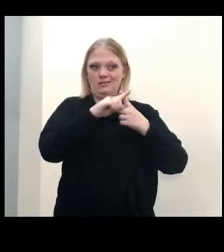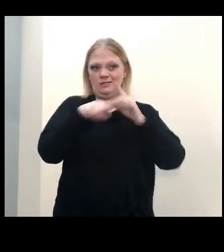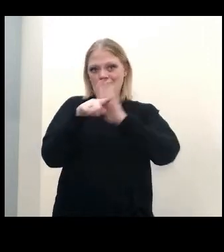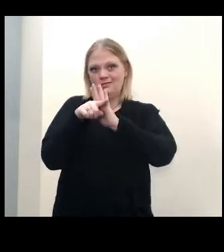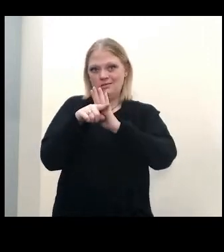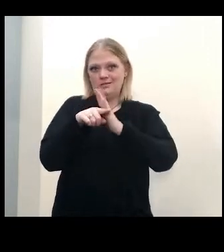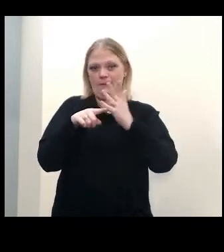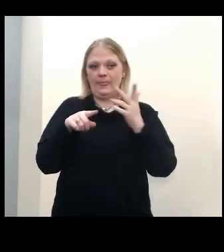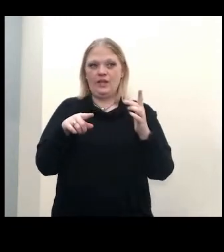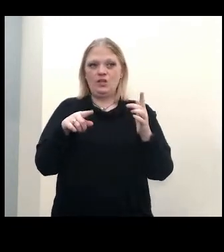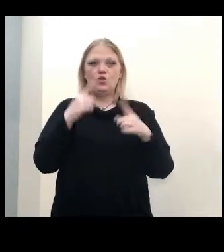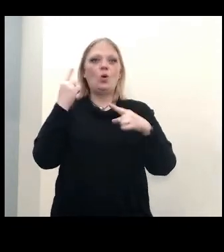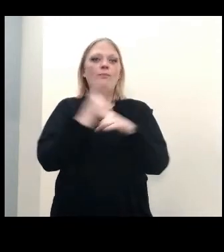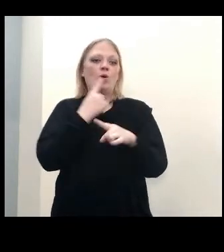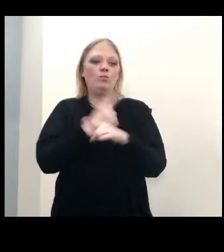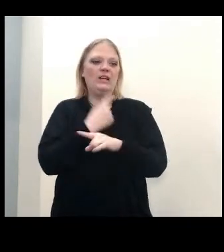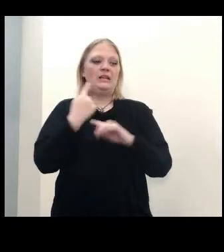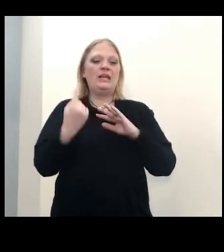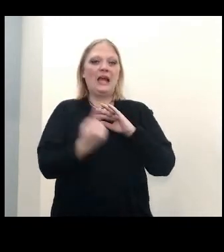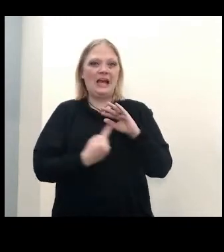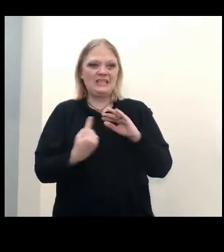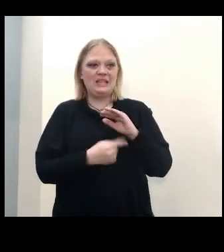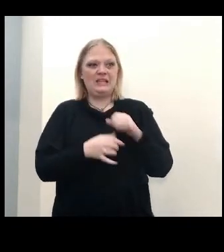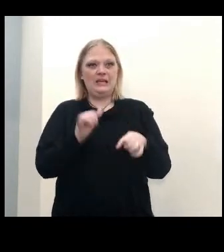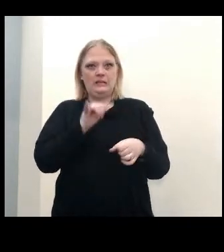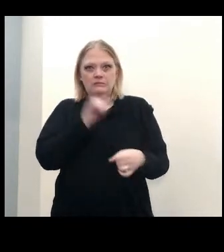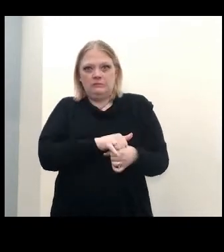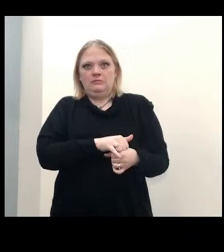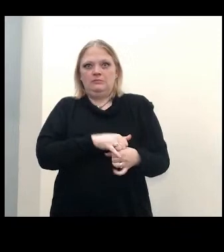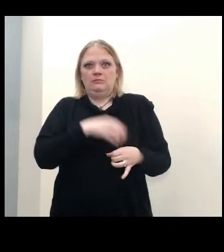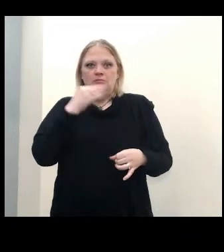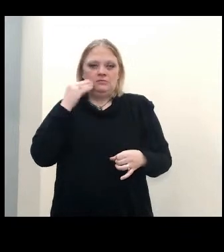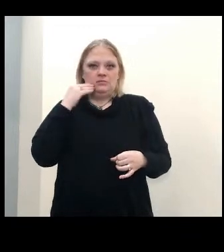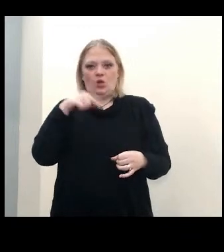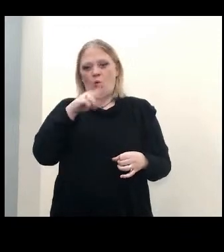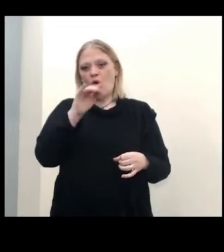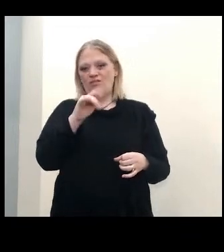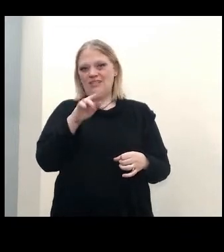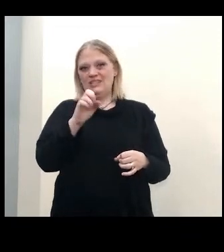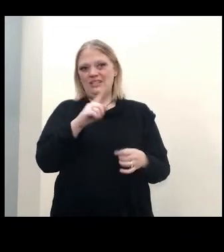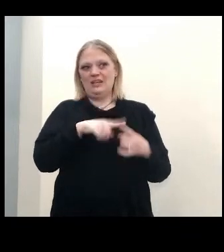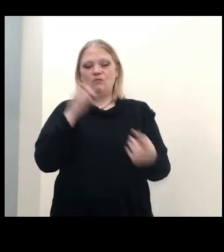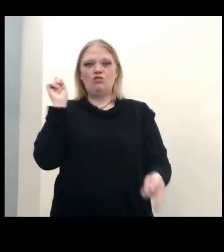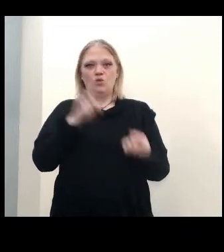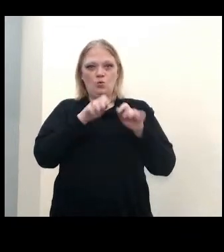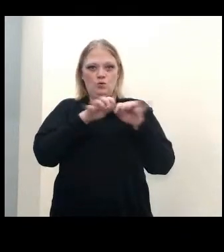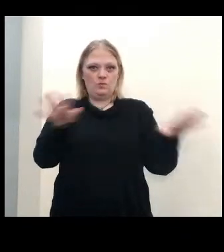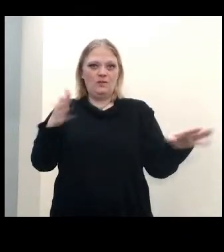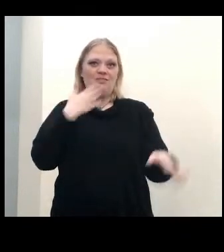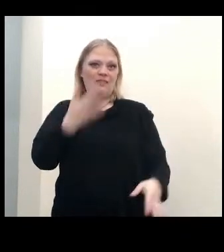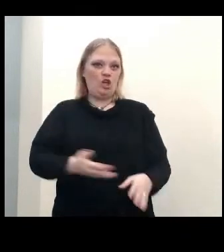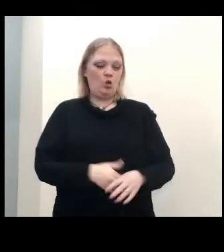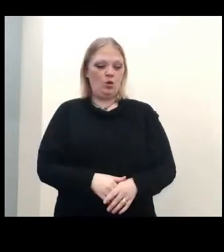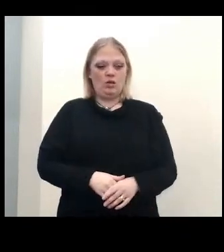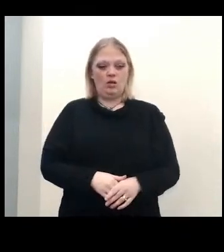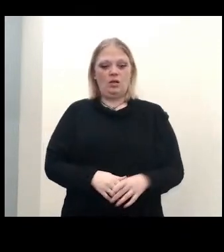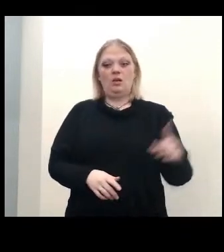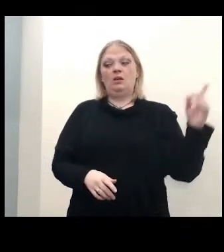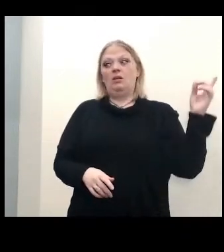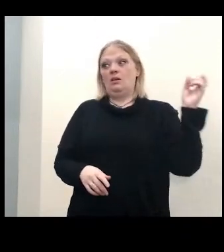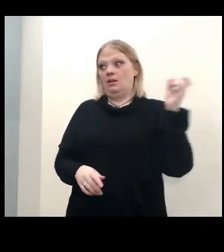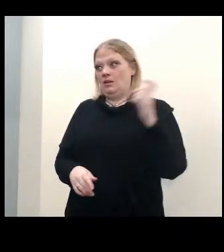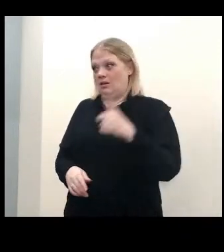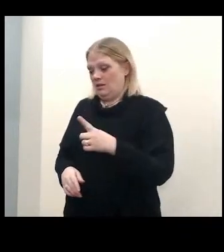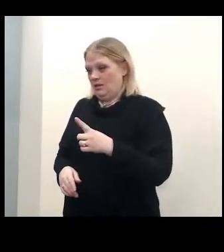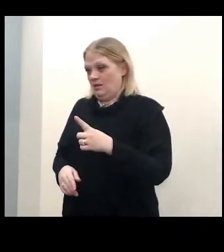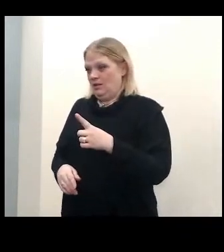to appropriately isolate and quarantine and bring down the chain of transmission. Thanks. So